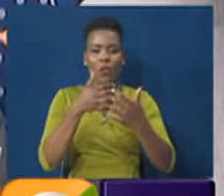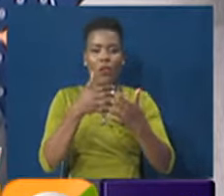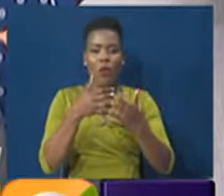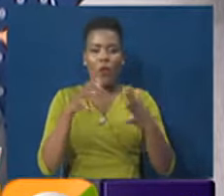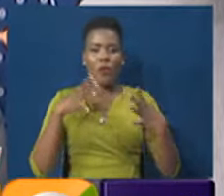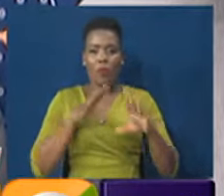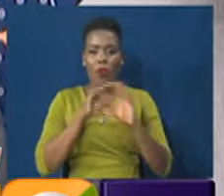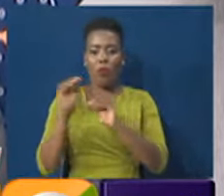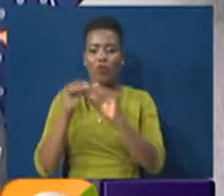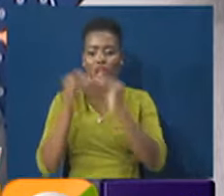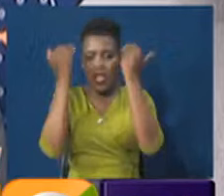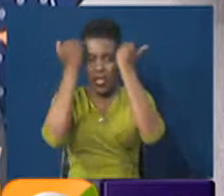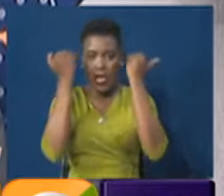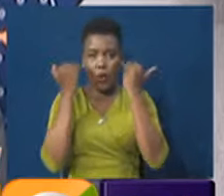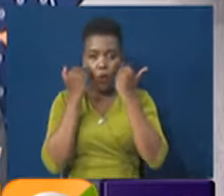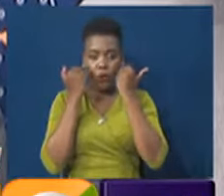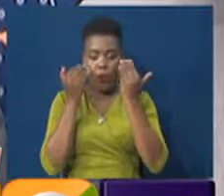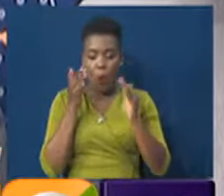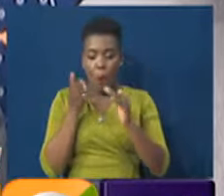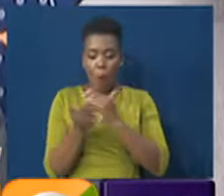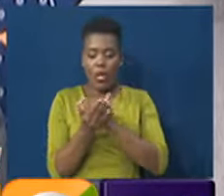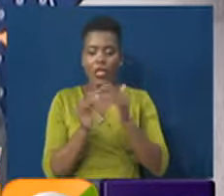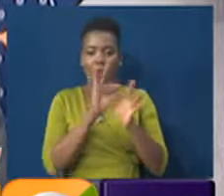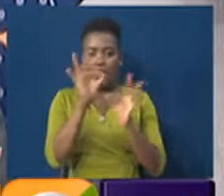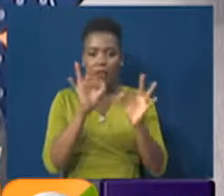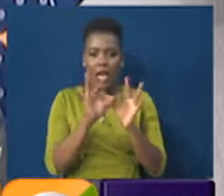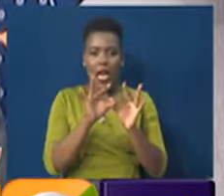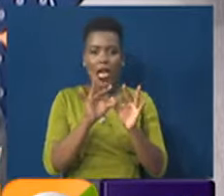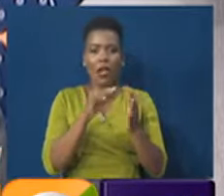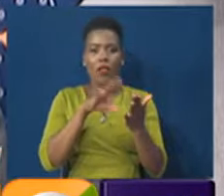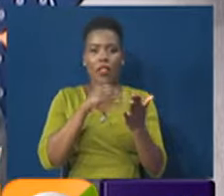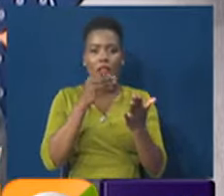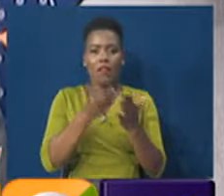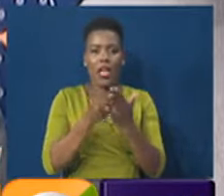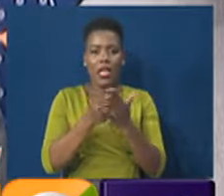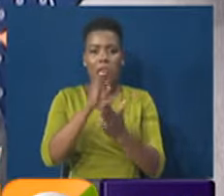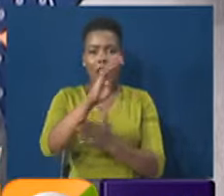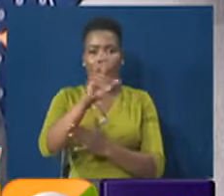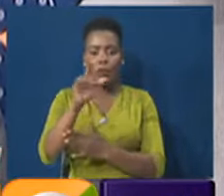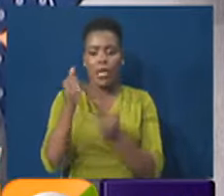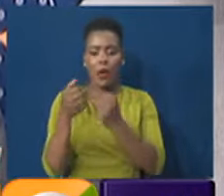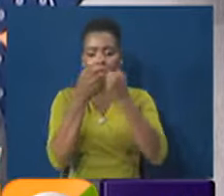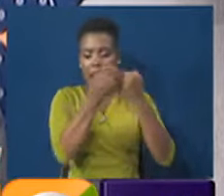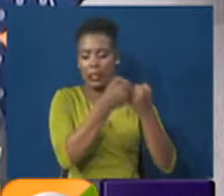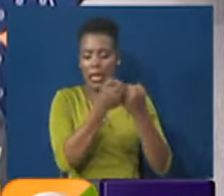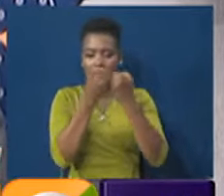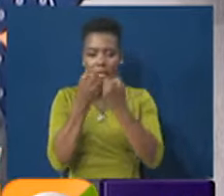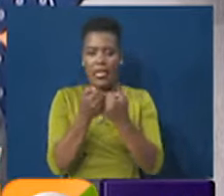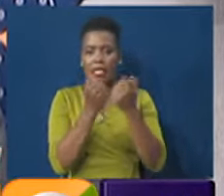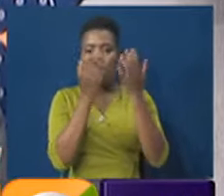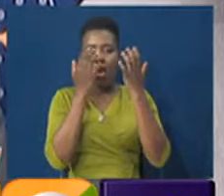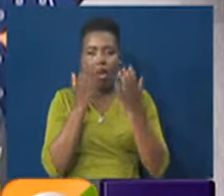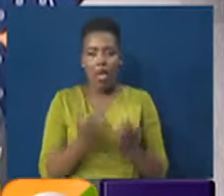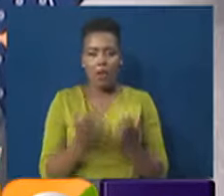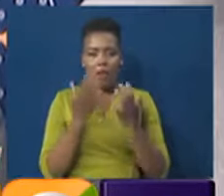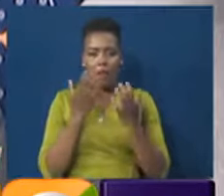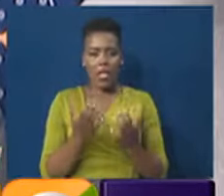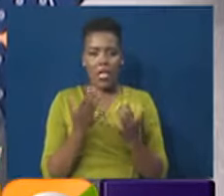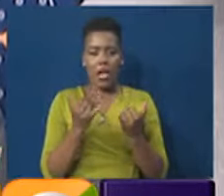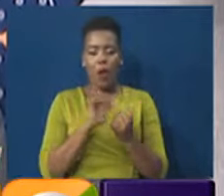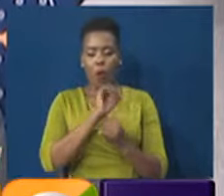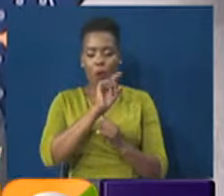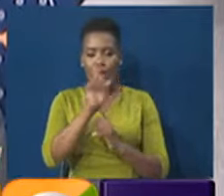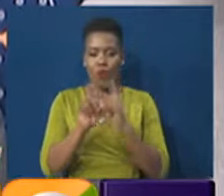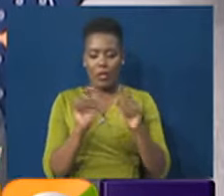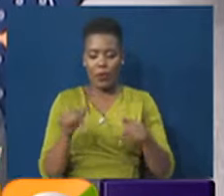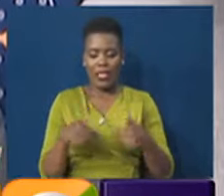morning, particularly on the finance bill. So there are challenges, and the weight on the people is quite heavy. And so we ask